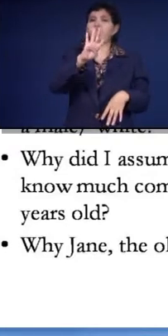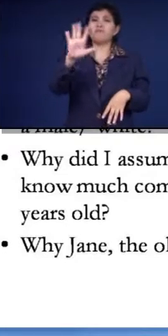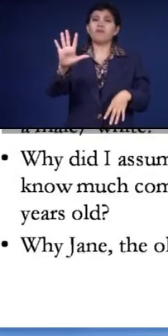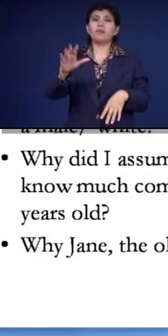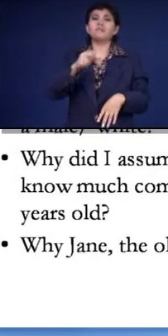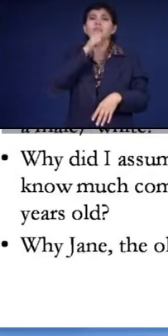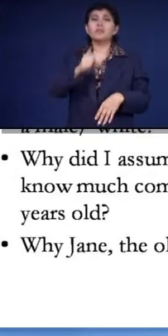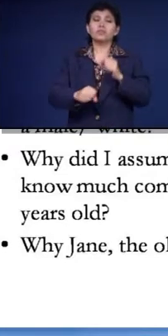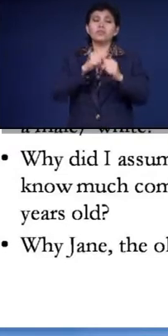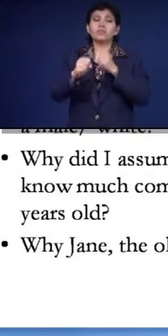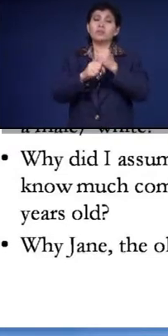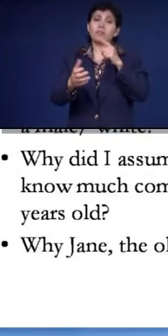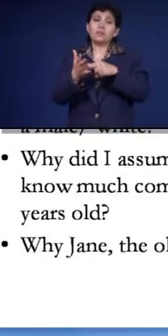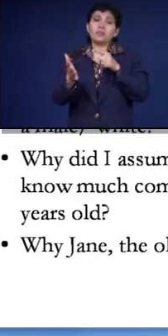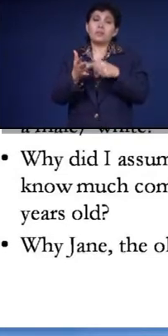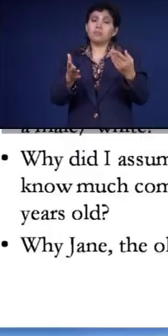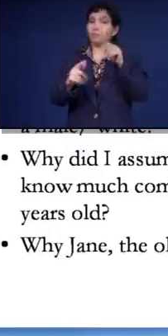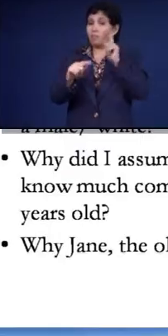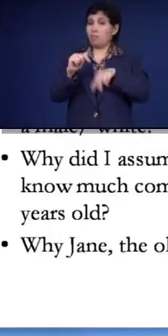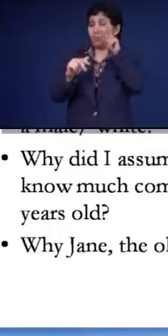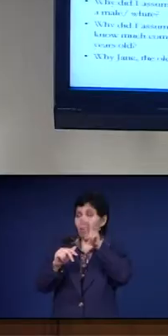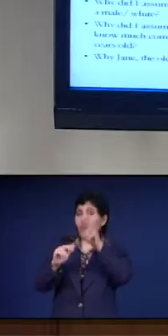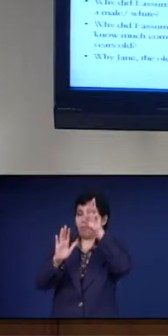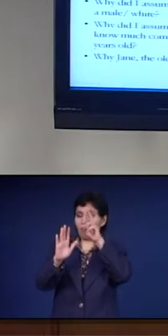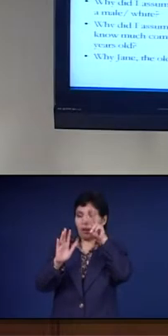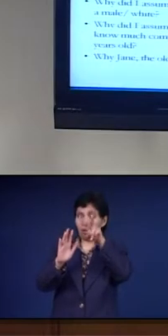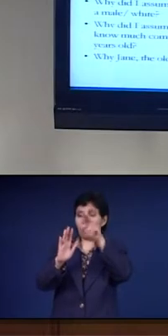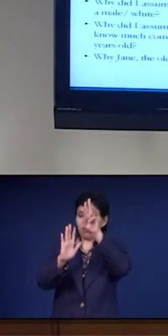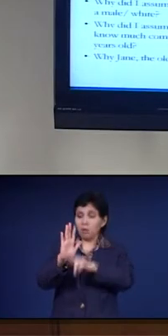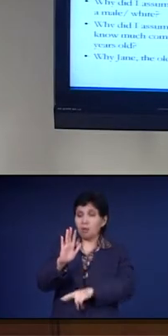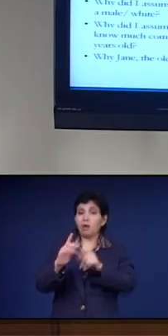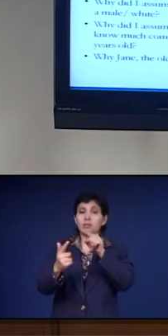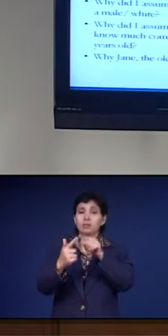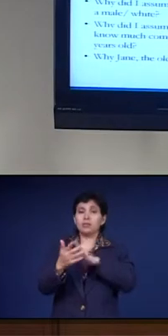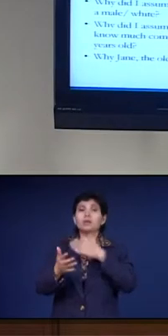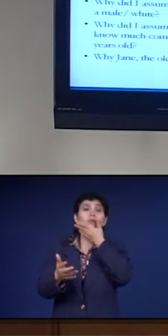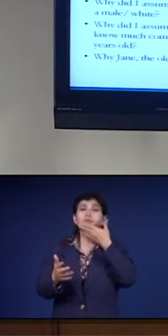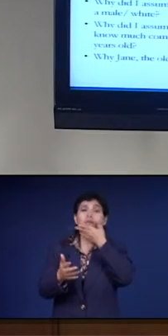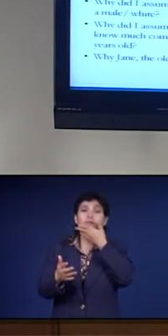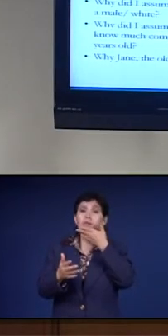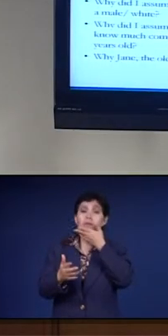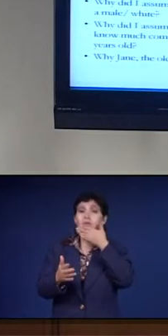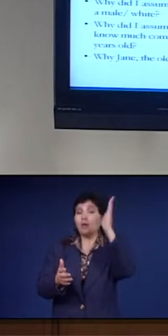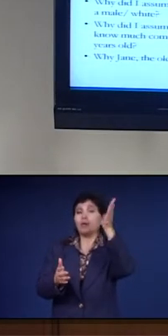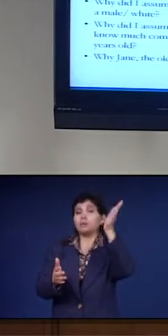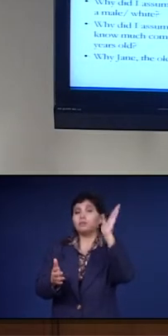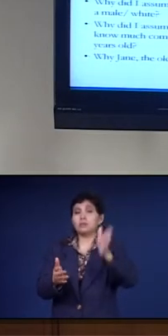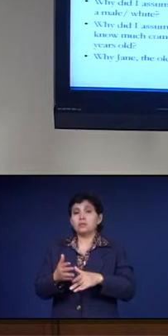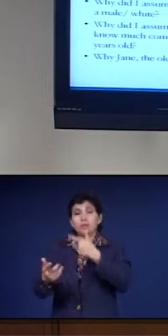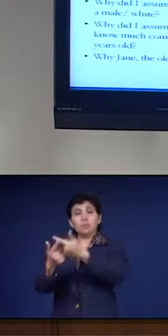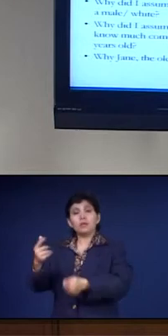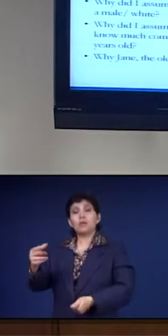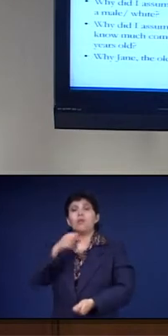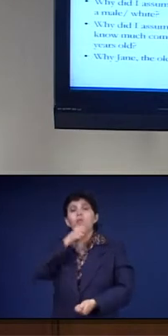old? Sometimes we tend to look down on young lecturers and we tend to focus more on the older lecturers.